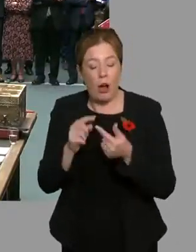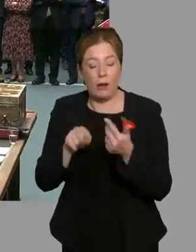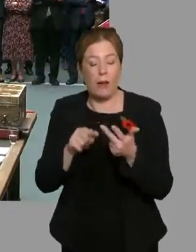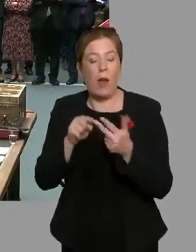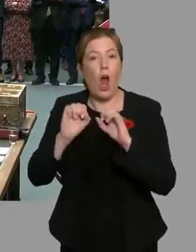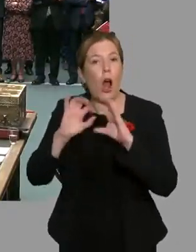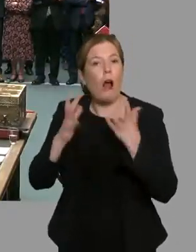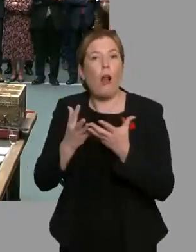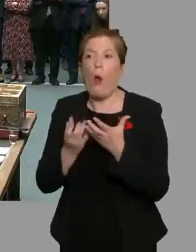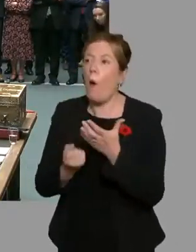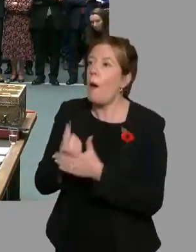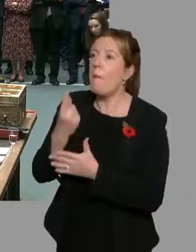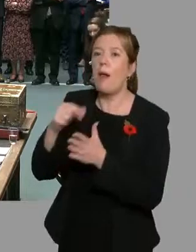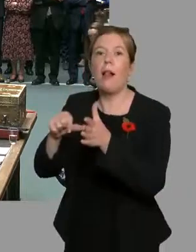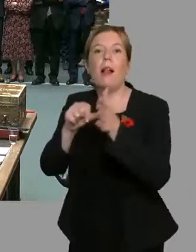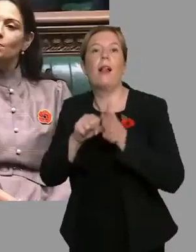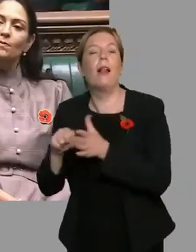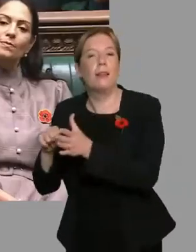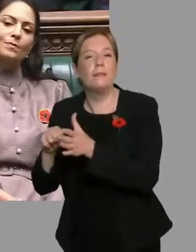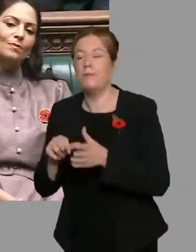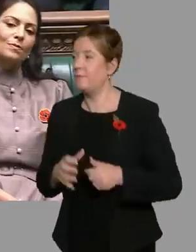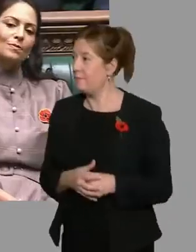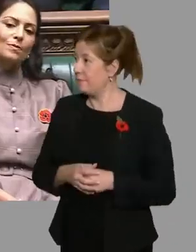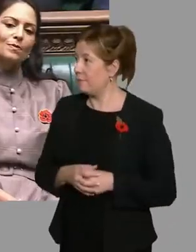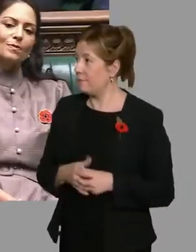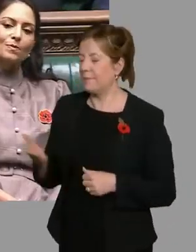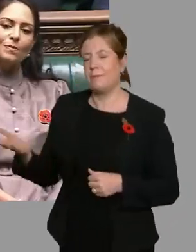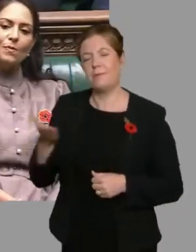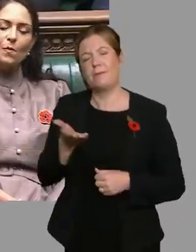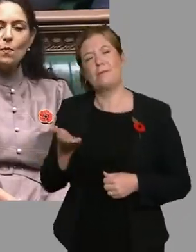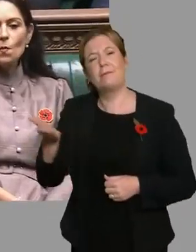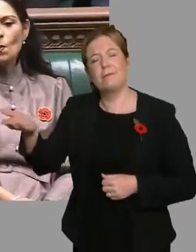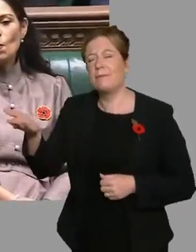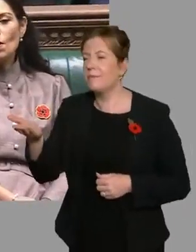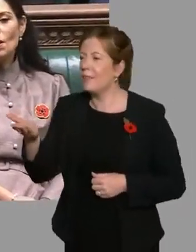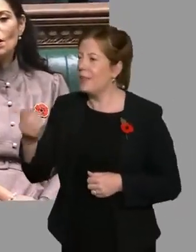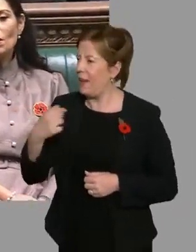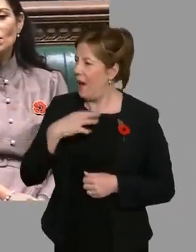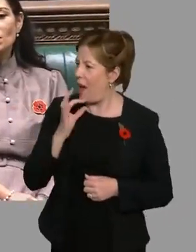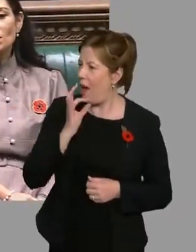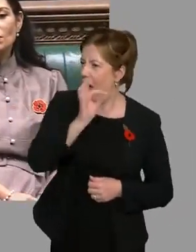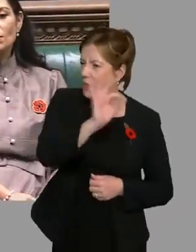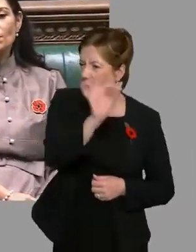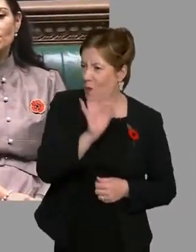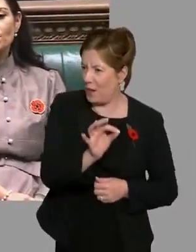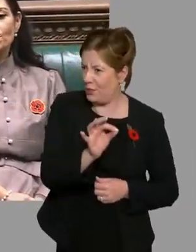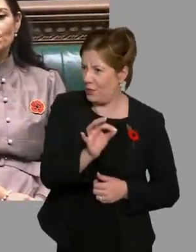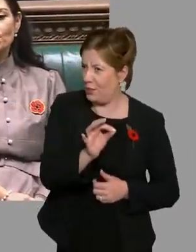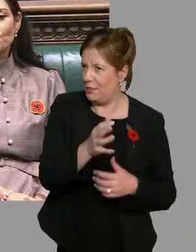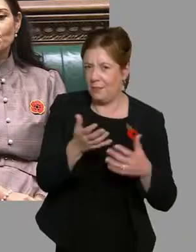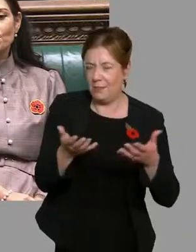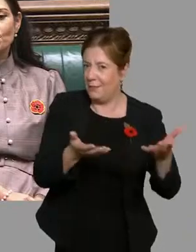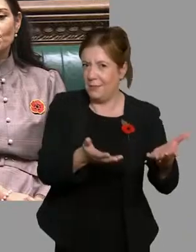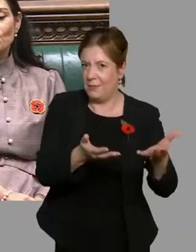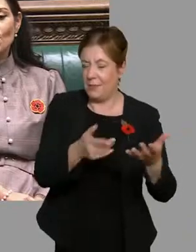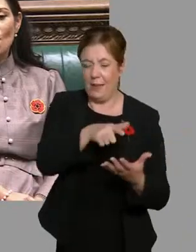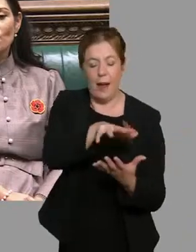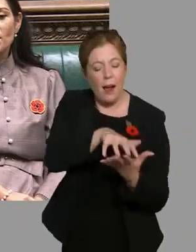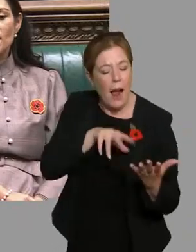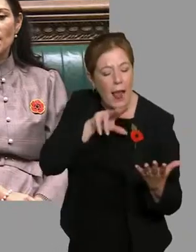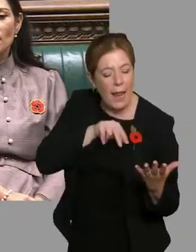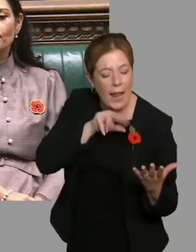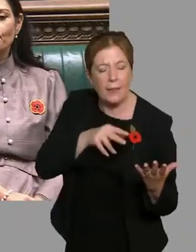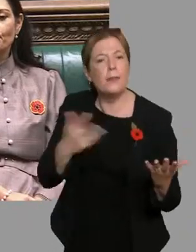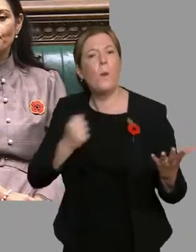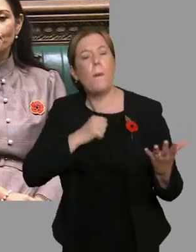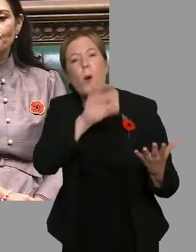Mr. Speaker, he does not answer the questions, just read the lines the officials have prepared for him. It doesn't sound like he wants to invite